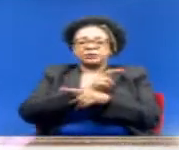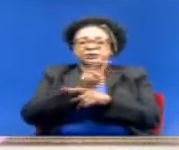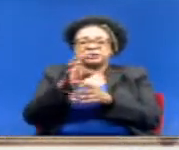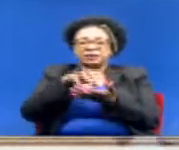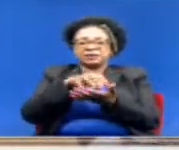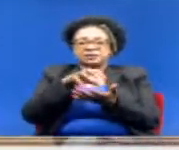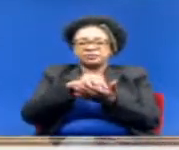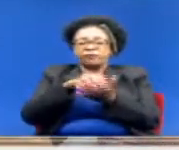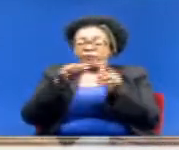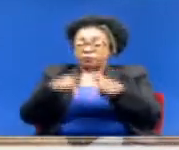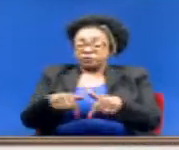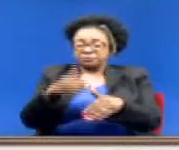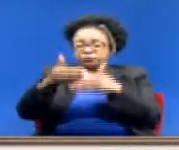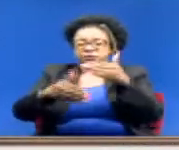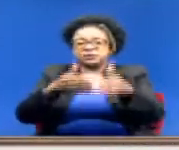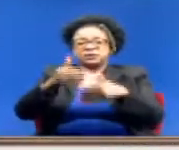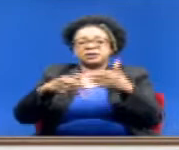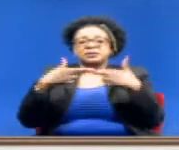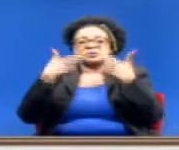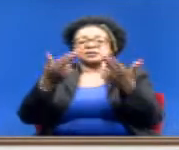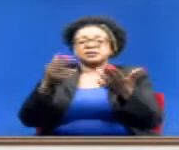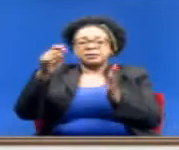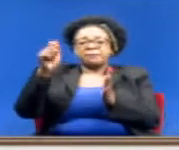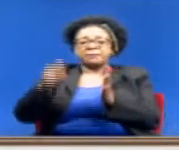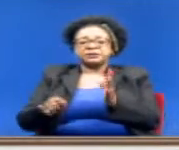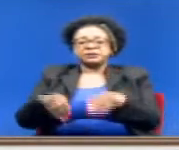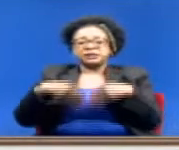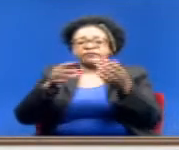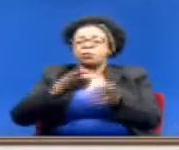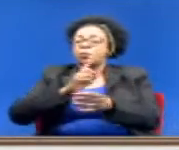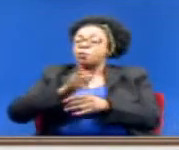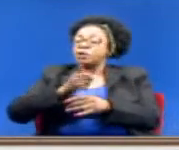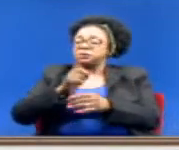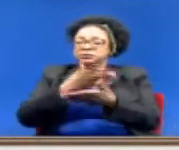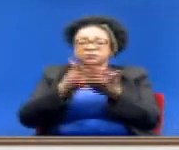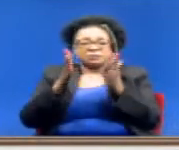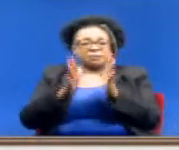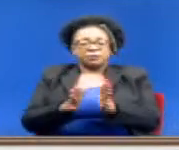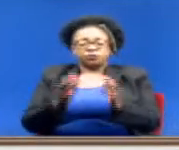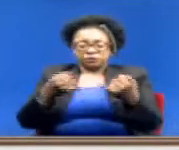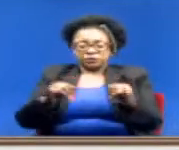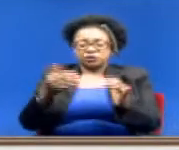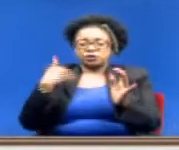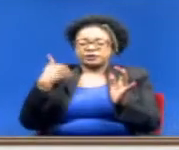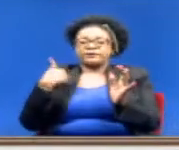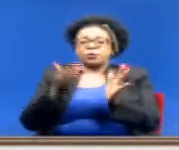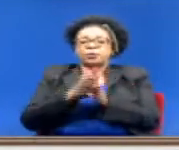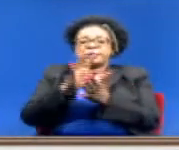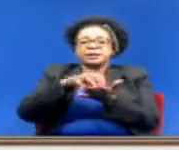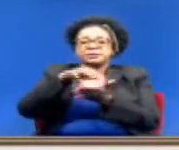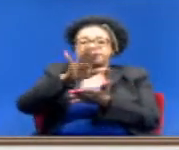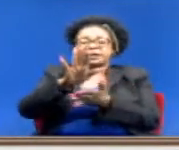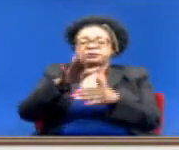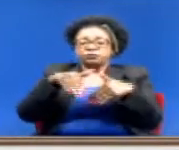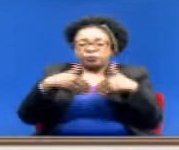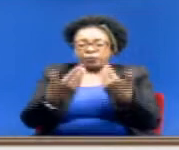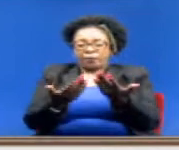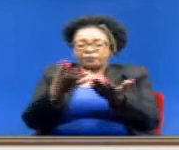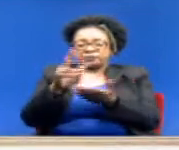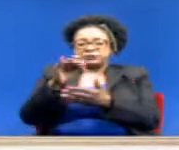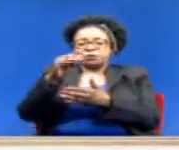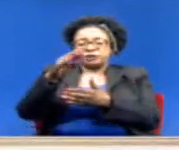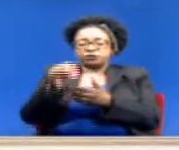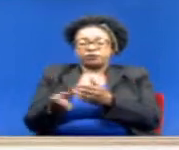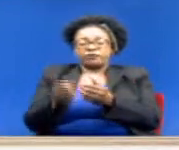Today's proceedings resulted in the magistrate issuing a warning to anybody trying to interfere with this case or non-production of